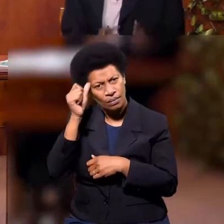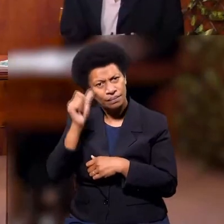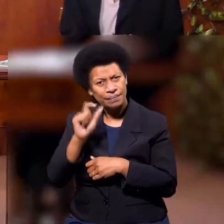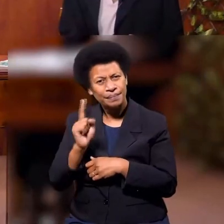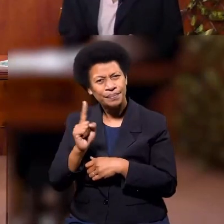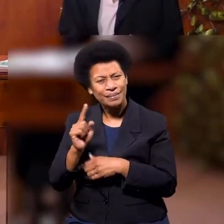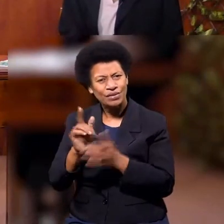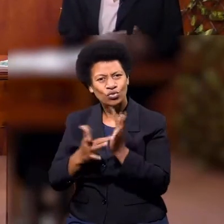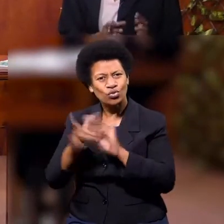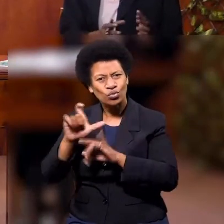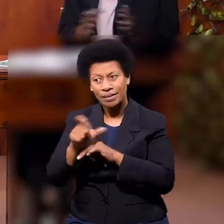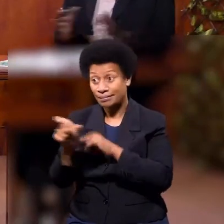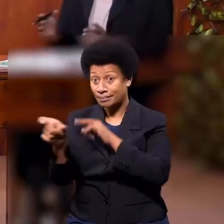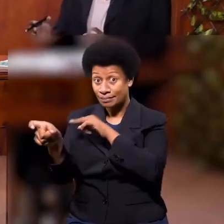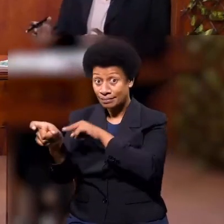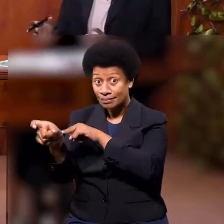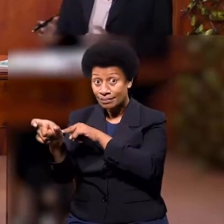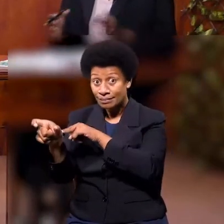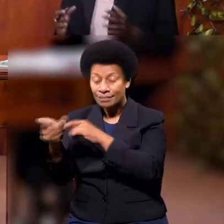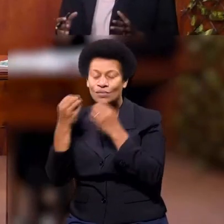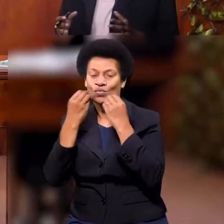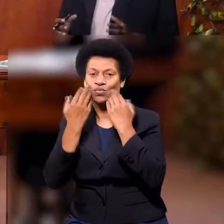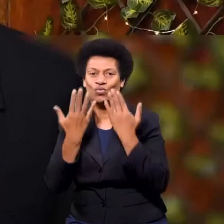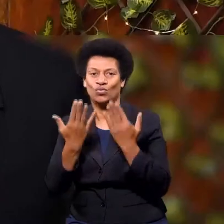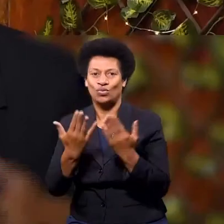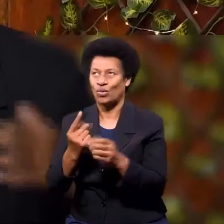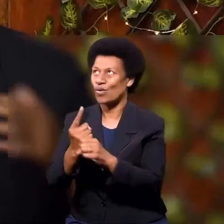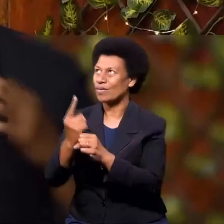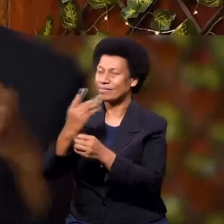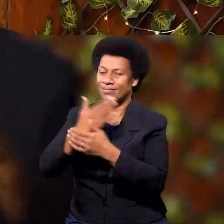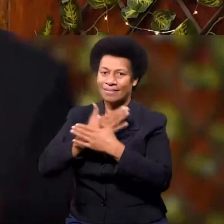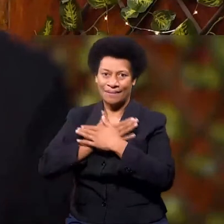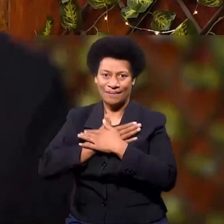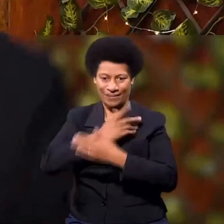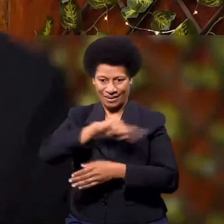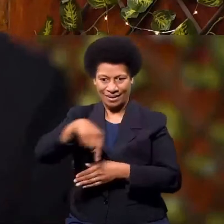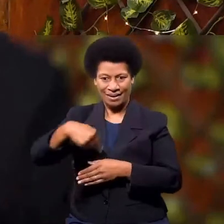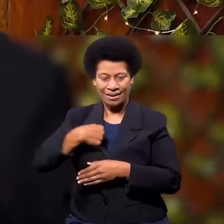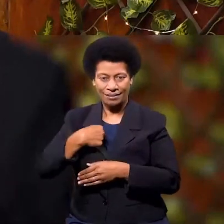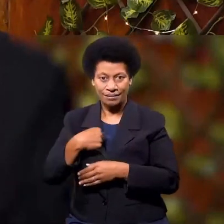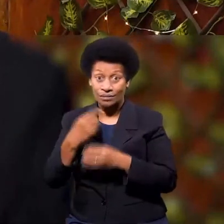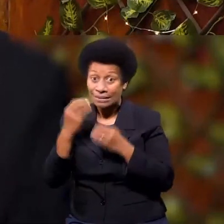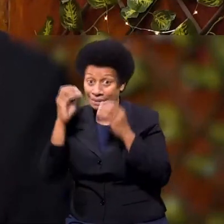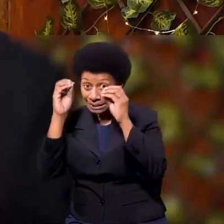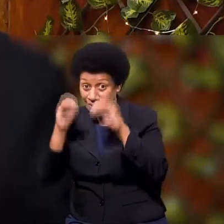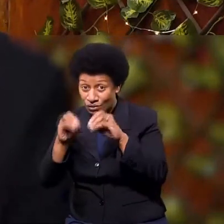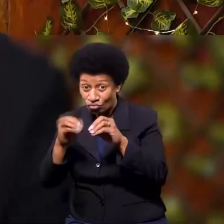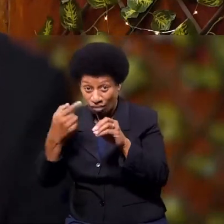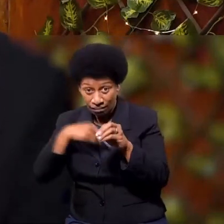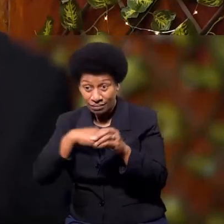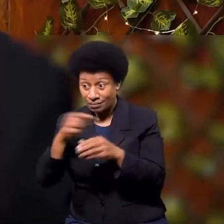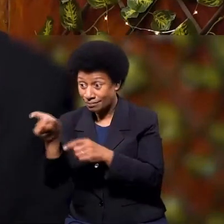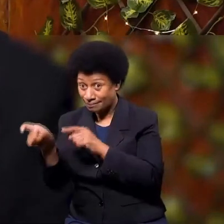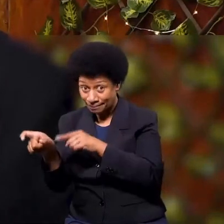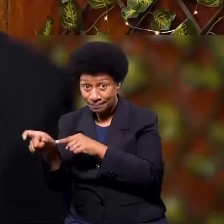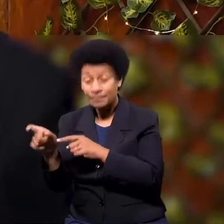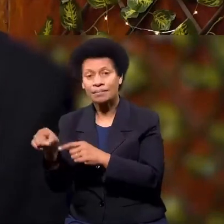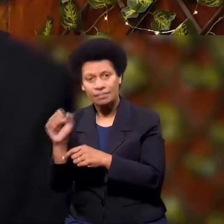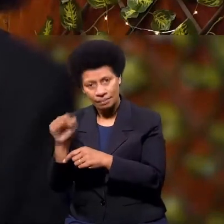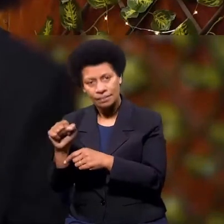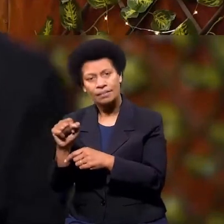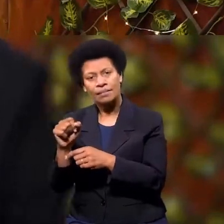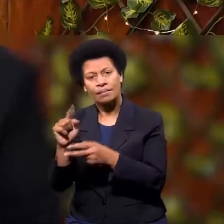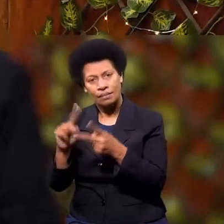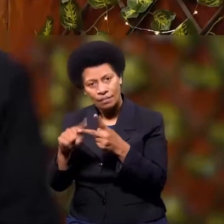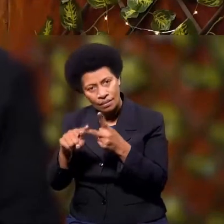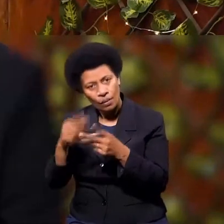into this world, he came to live out that love, to reflect it not only in his teachings, but more importantly, through his